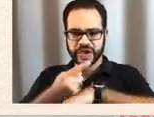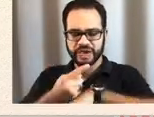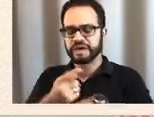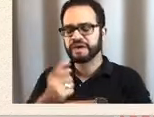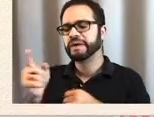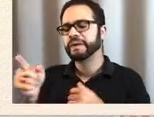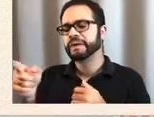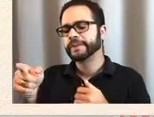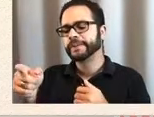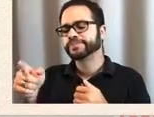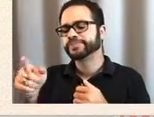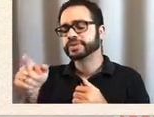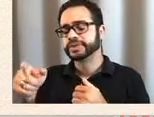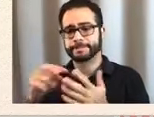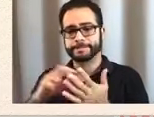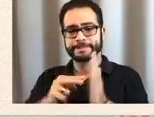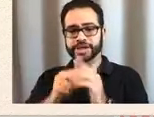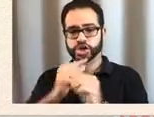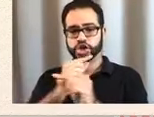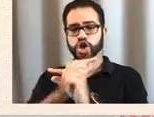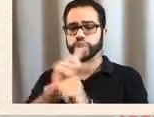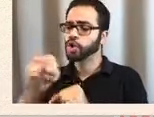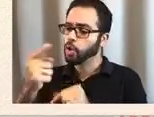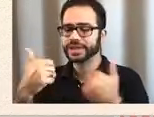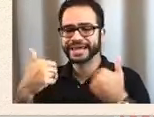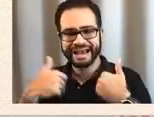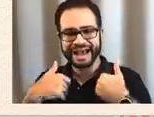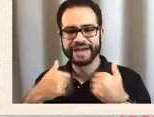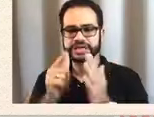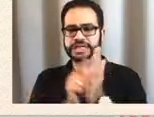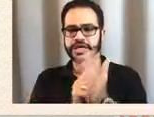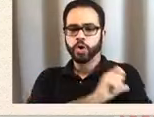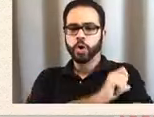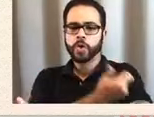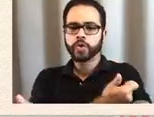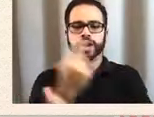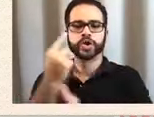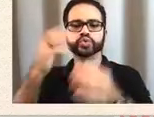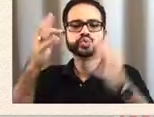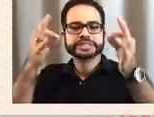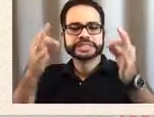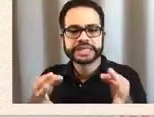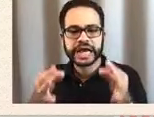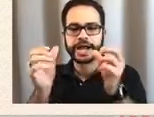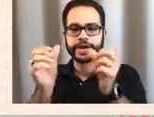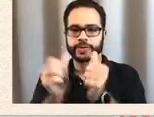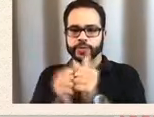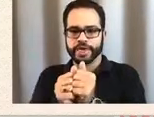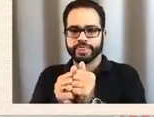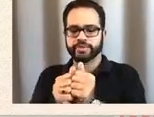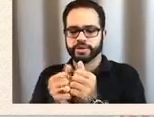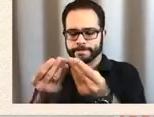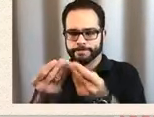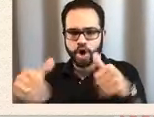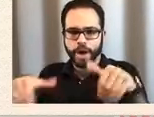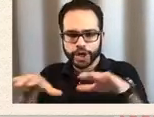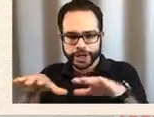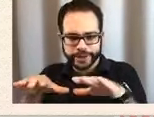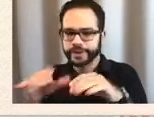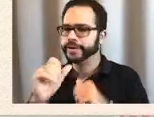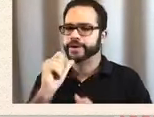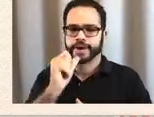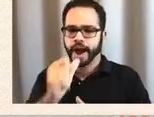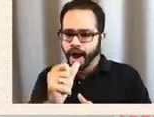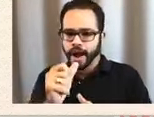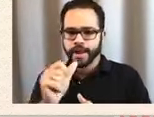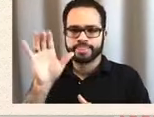has legal authority to make decisions regarding the ward's property, not necessarily their